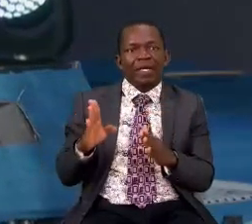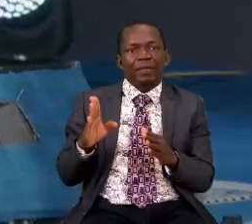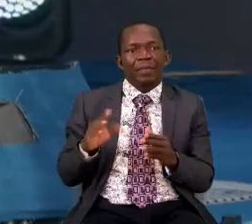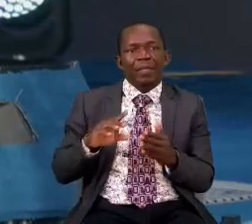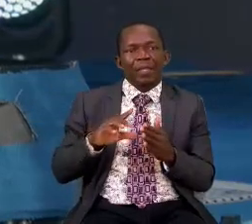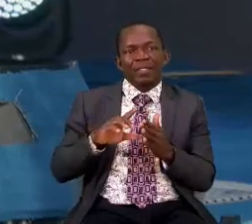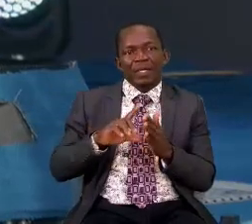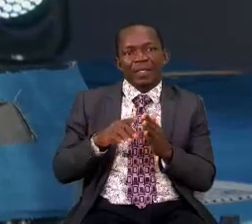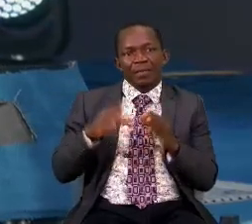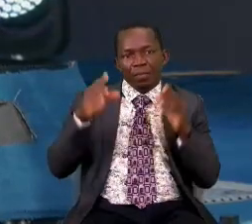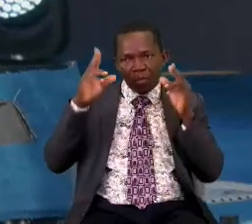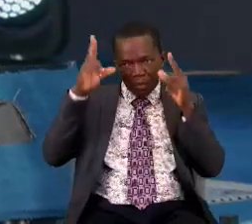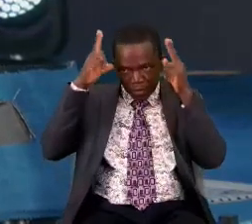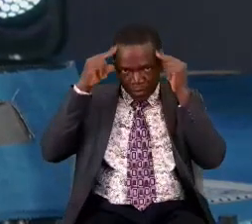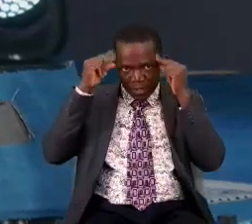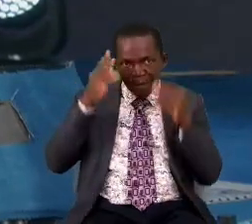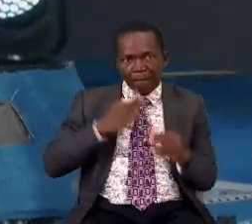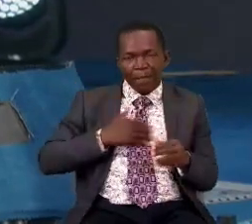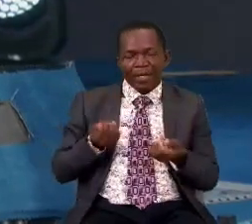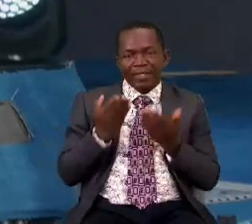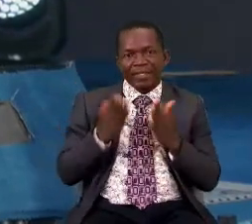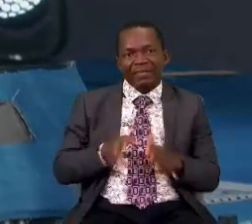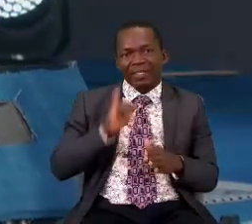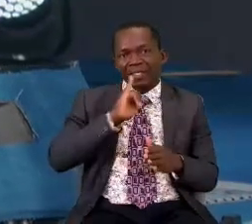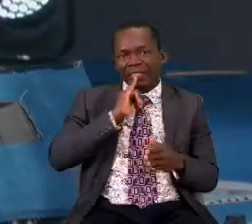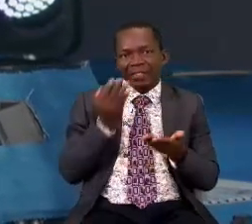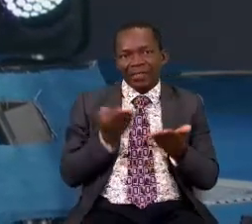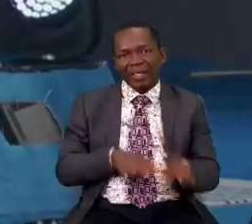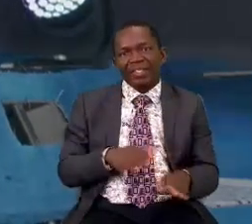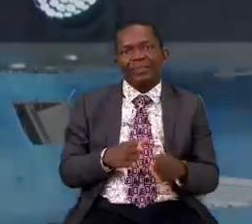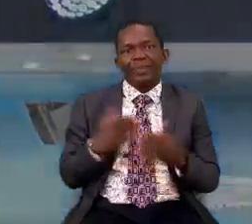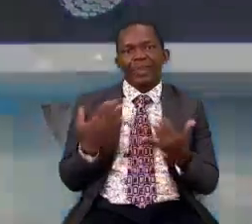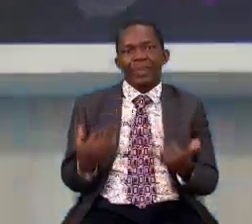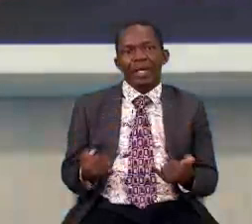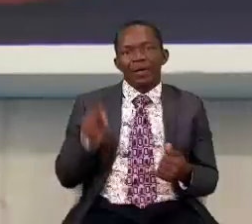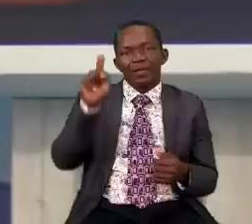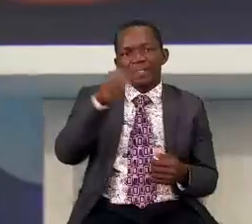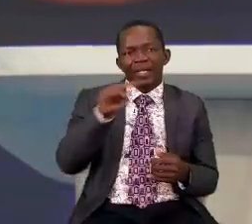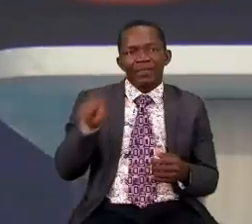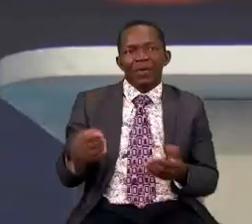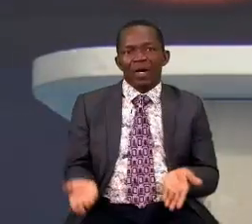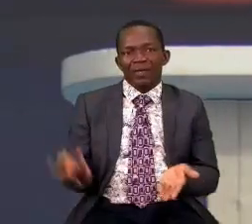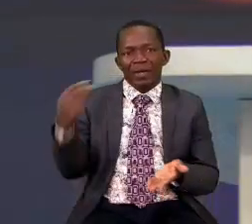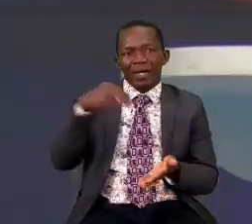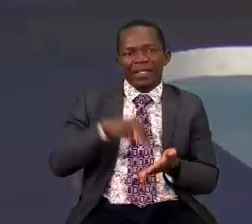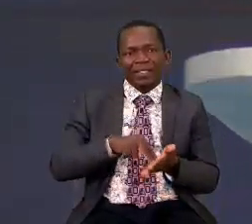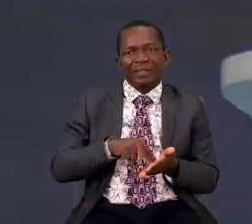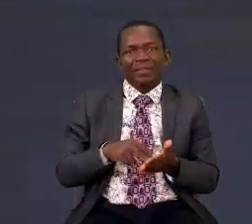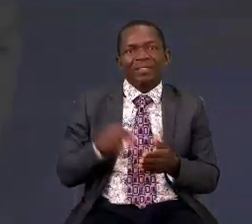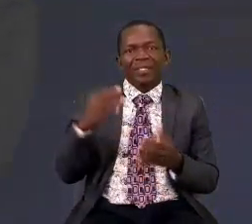allies therefore because the nation needed a leader